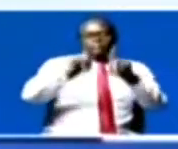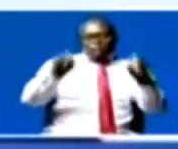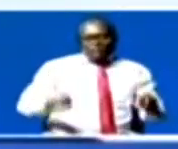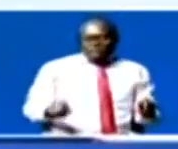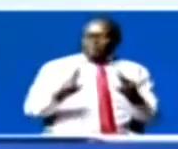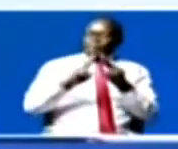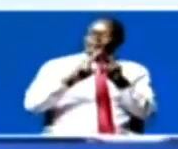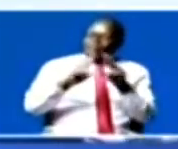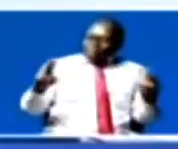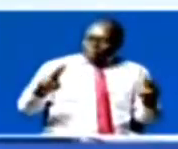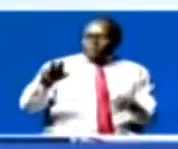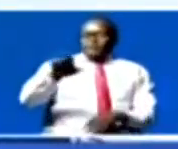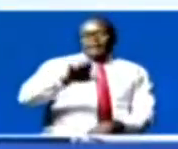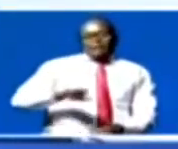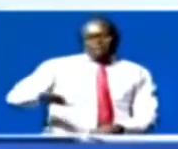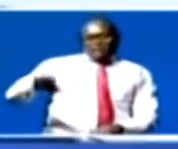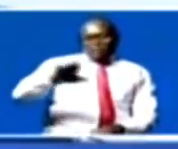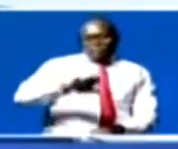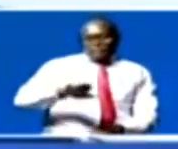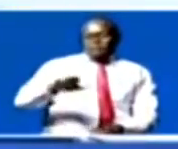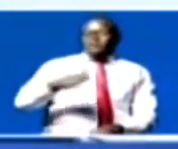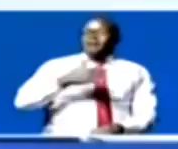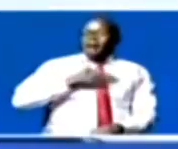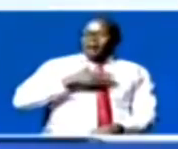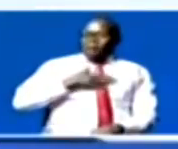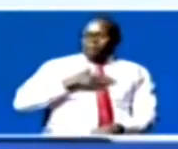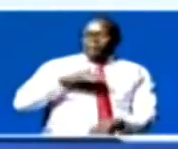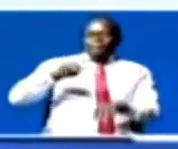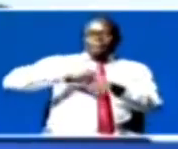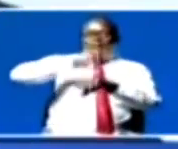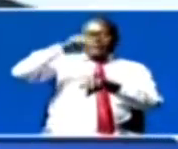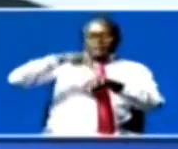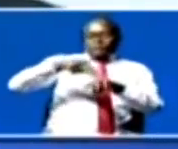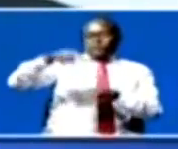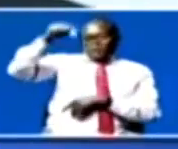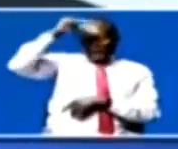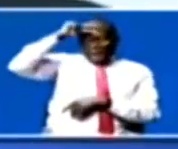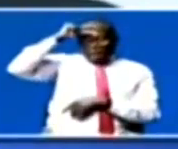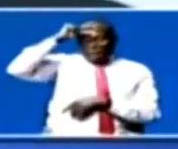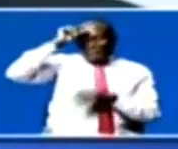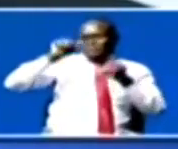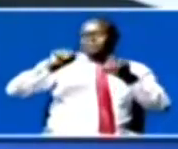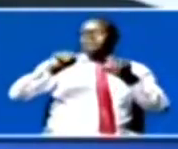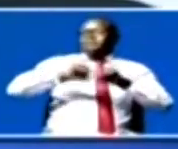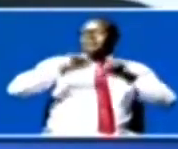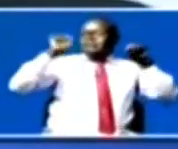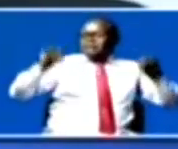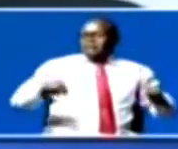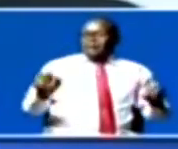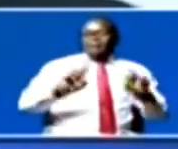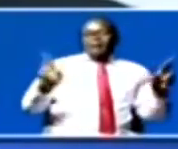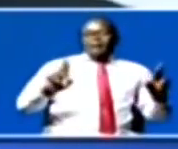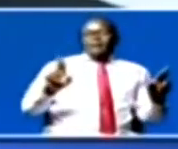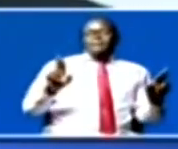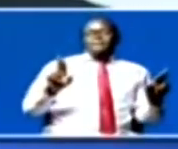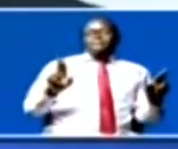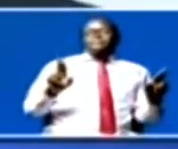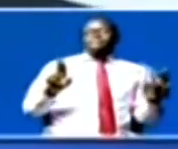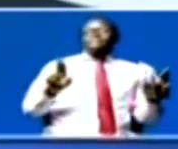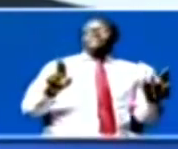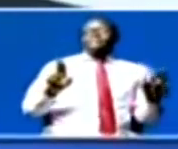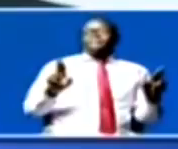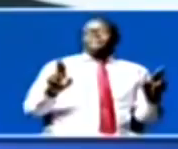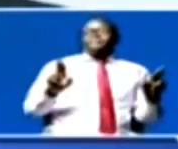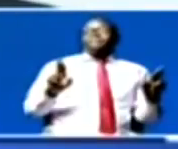peaceful environment, they are sorted out. Our entire national government administration system is prepared and